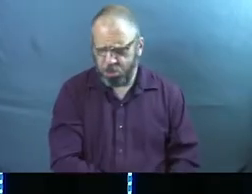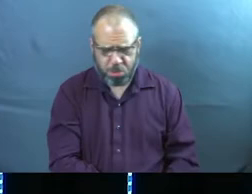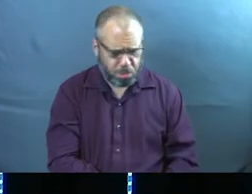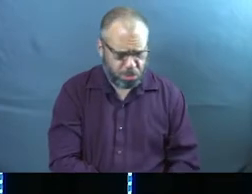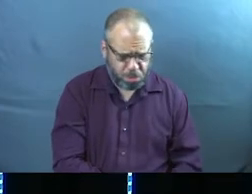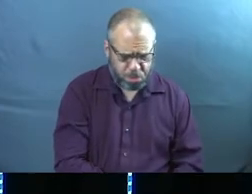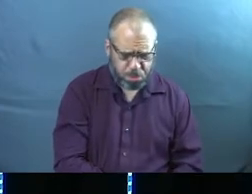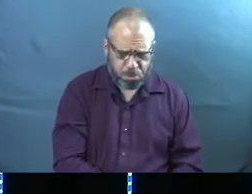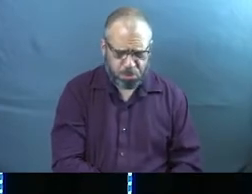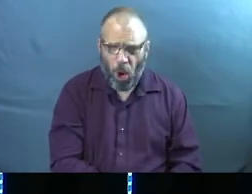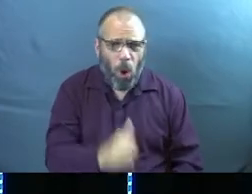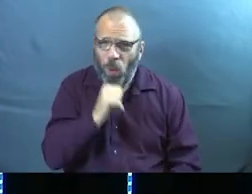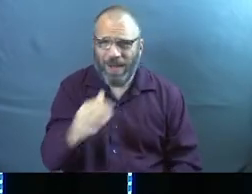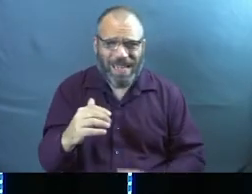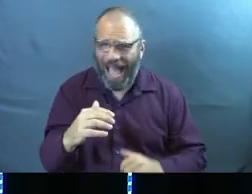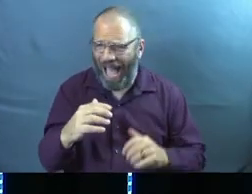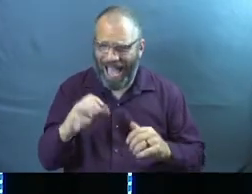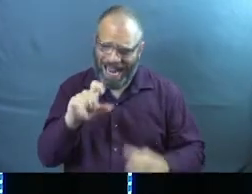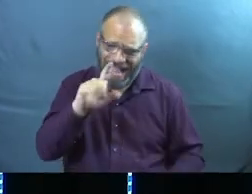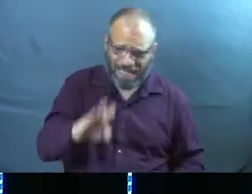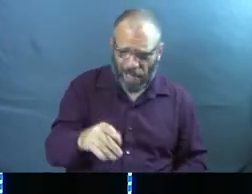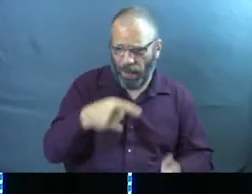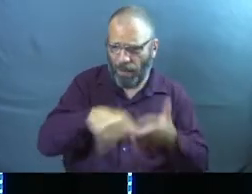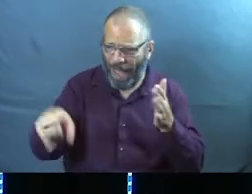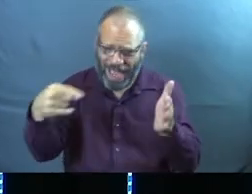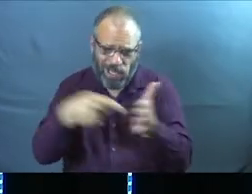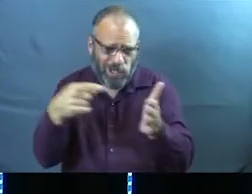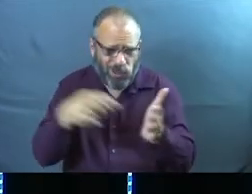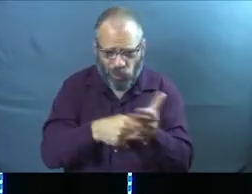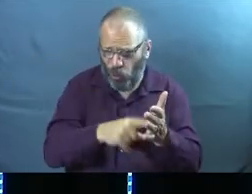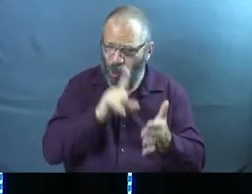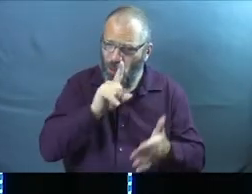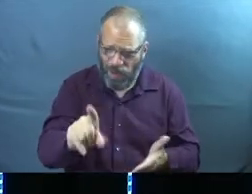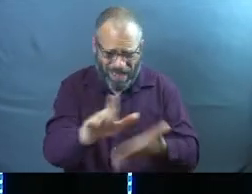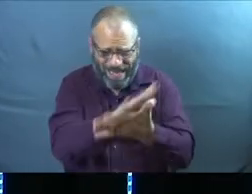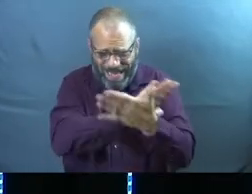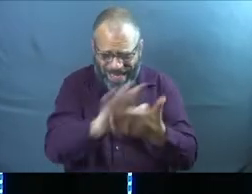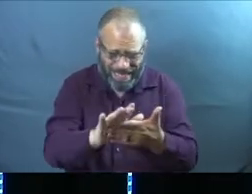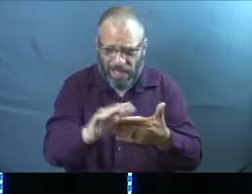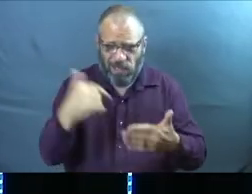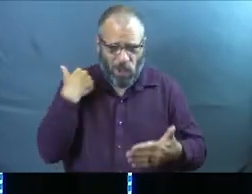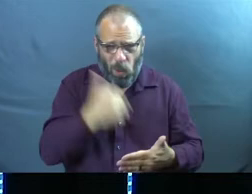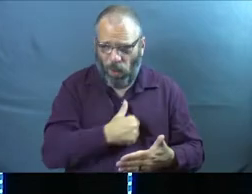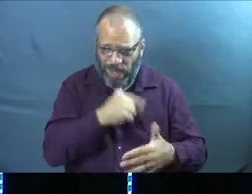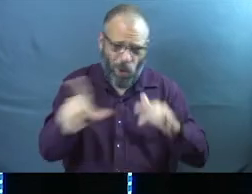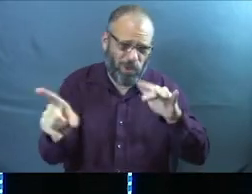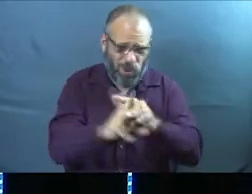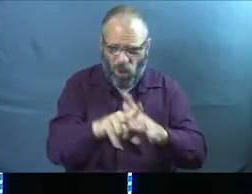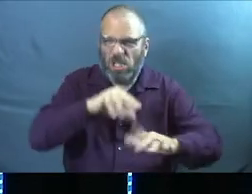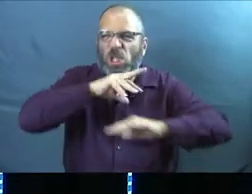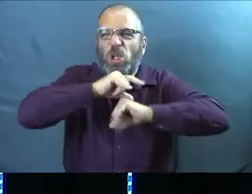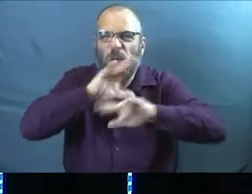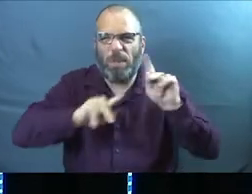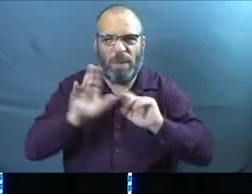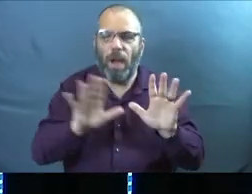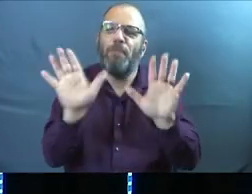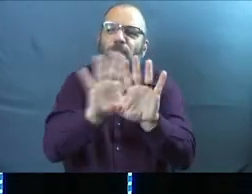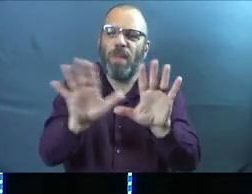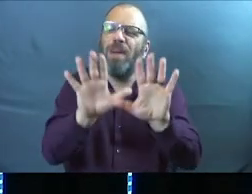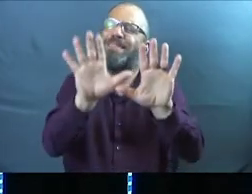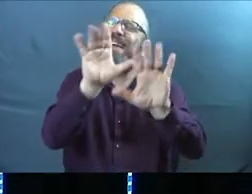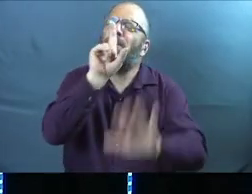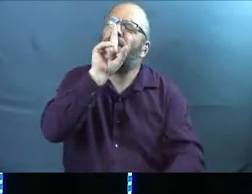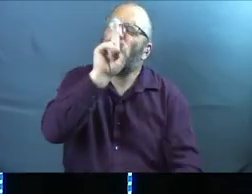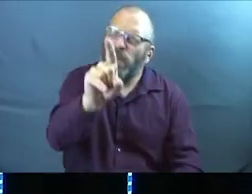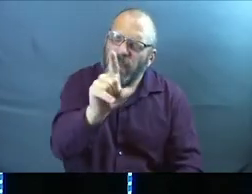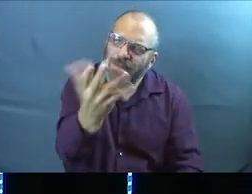We're not a country club. Come and pay your dues. Be really, really clean so that we don't have to be around the dirty people. Can I be real